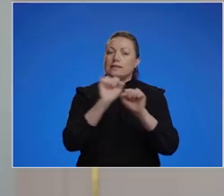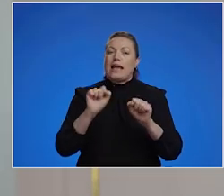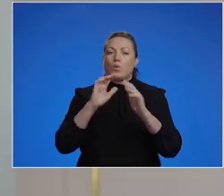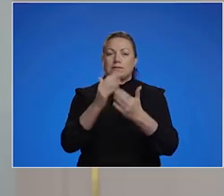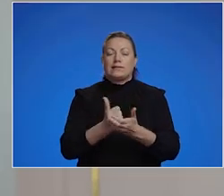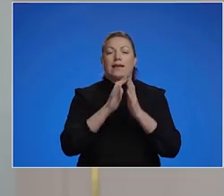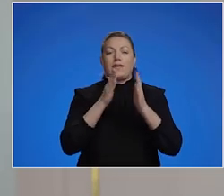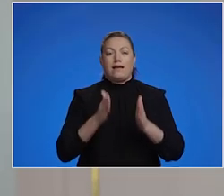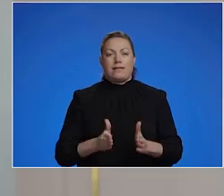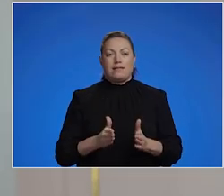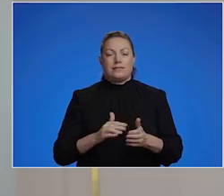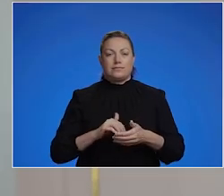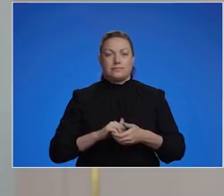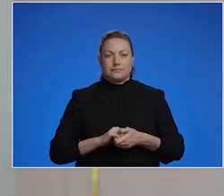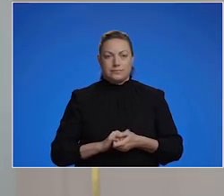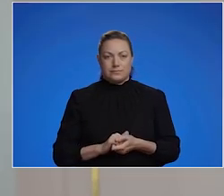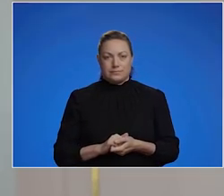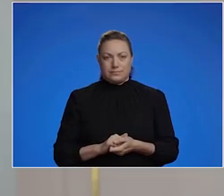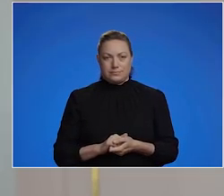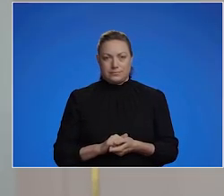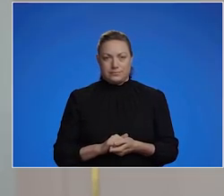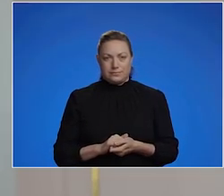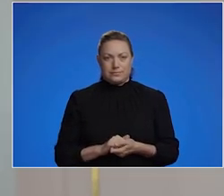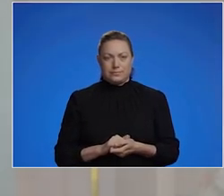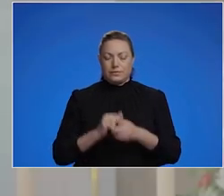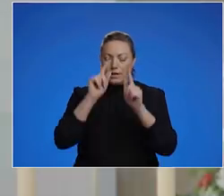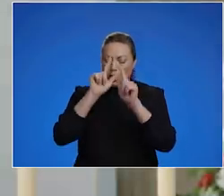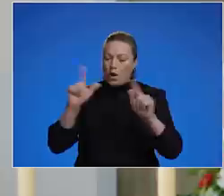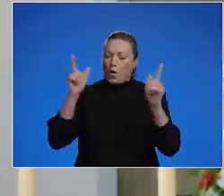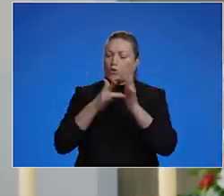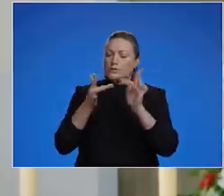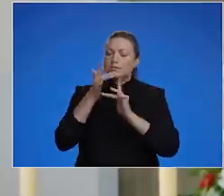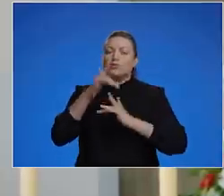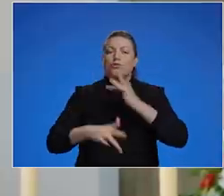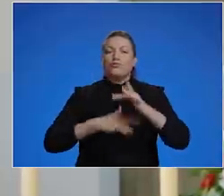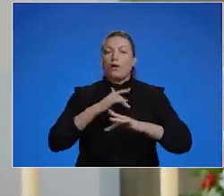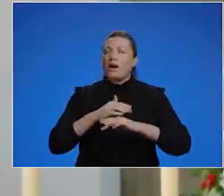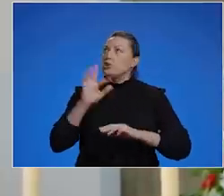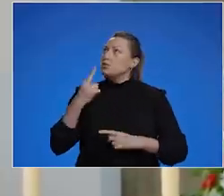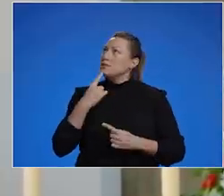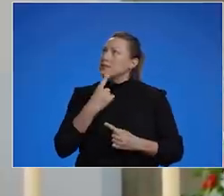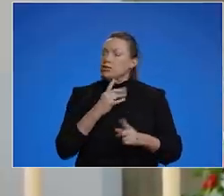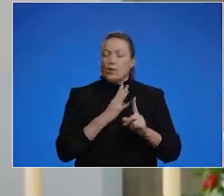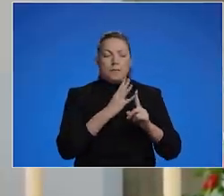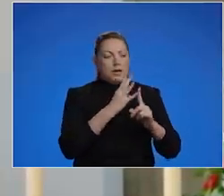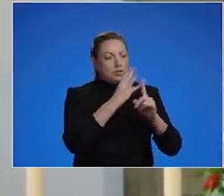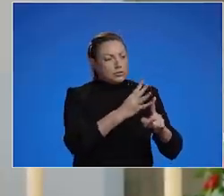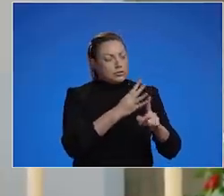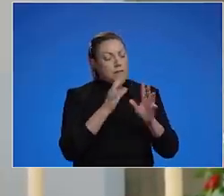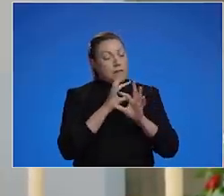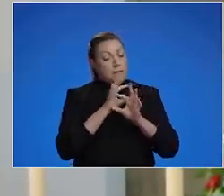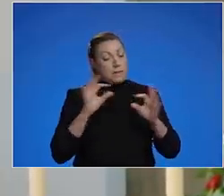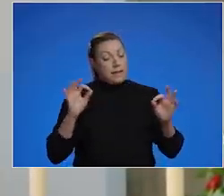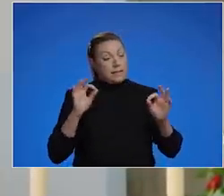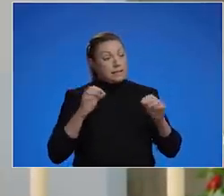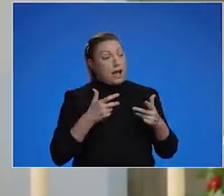With the kingdom and the power and the glory are yours, now and forever. Lord Jesus Christ, who said to your apostles, "Peace